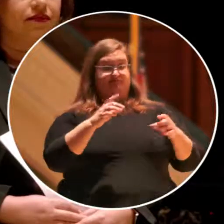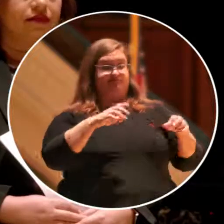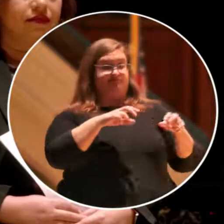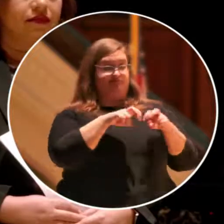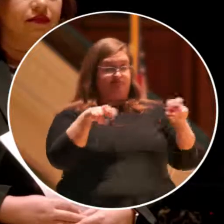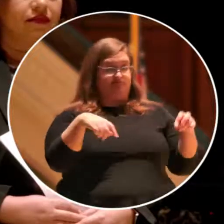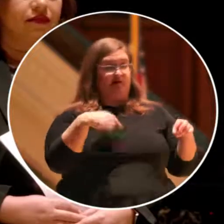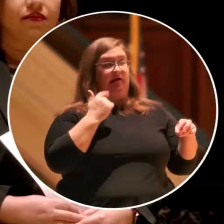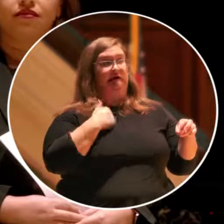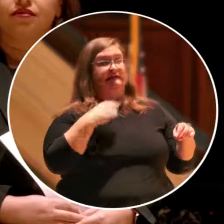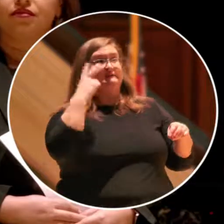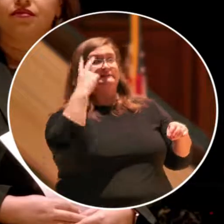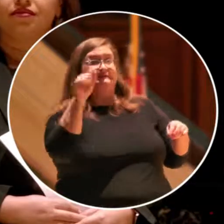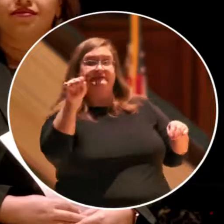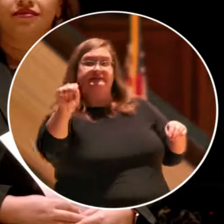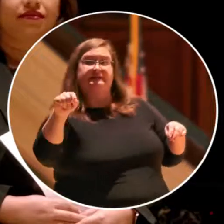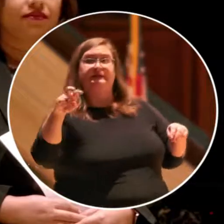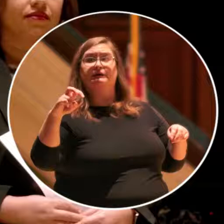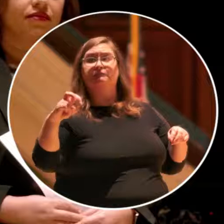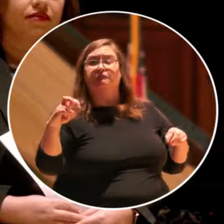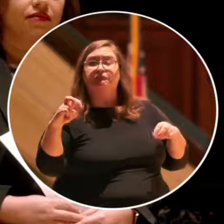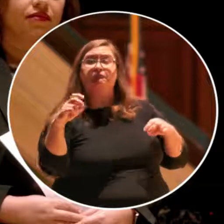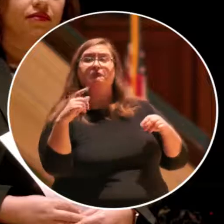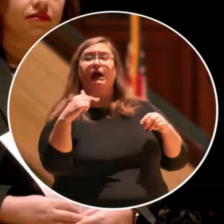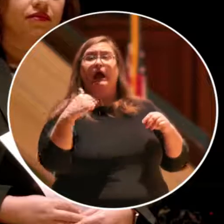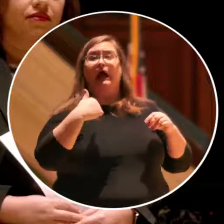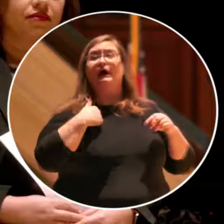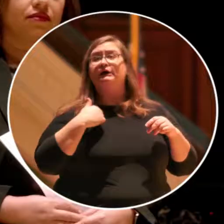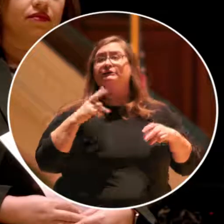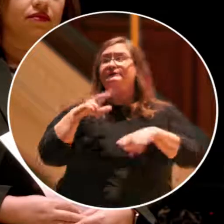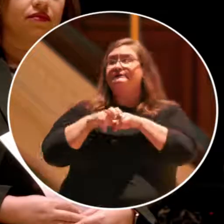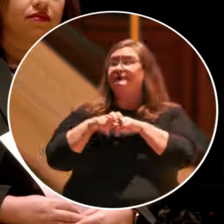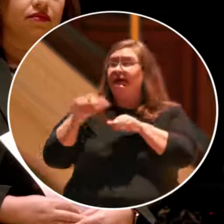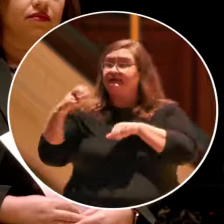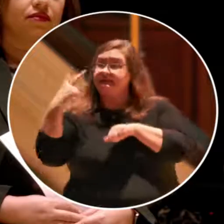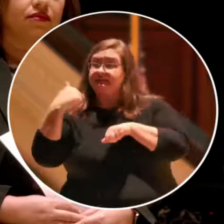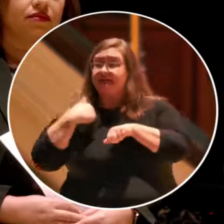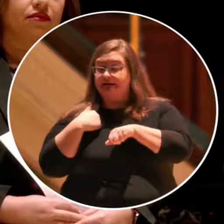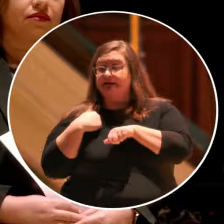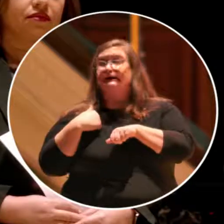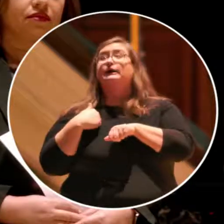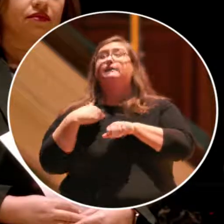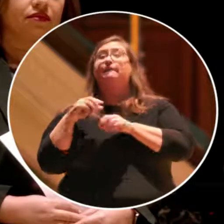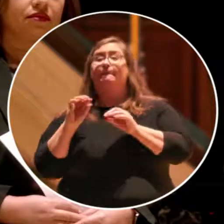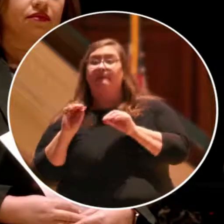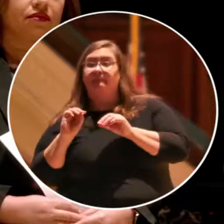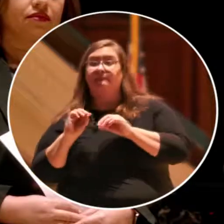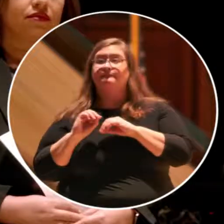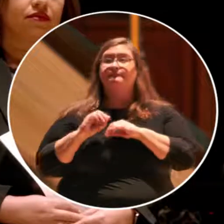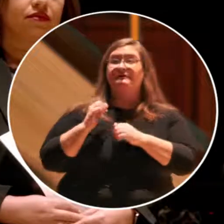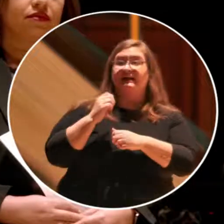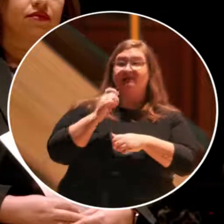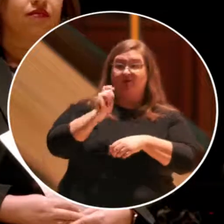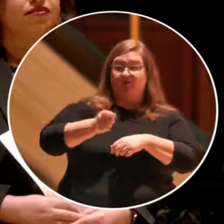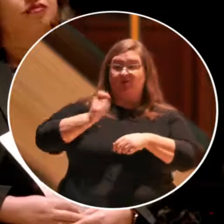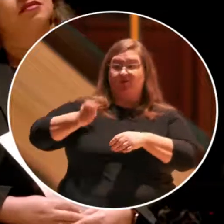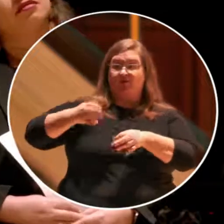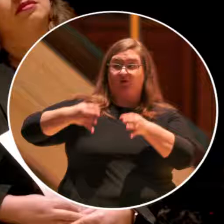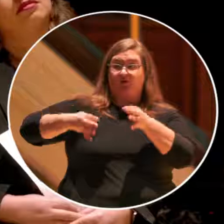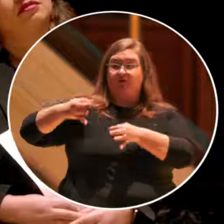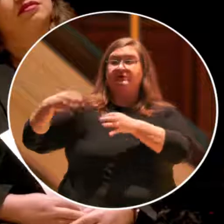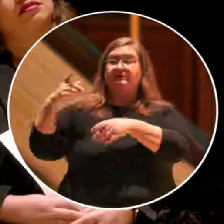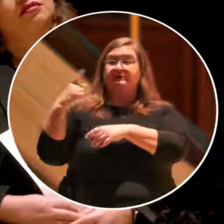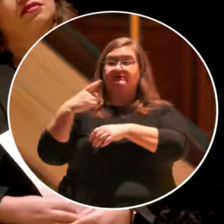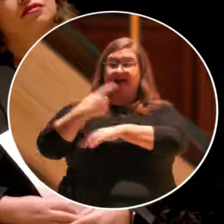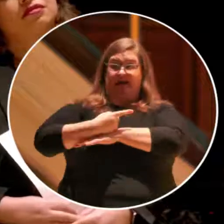me. I'd be sure to sit where she could easily see me. With each passing court date, she became more and